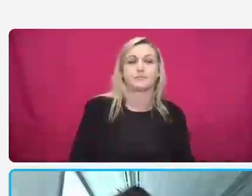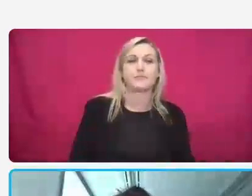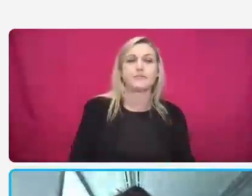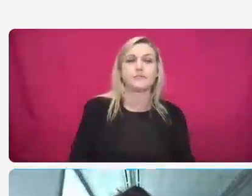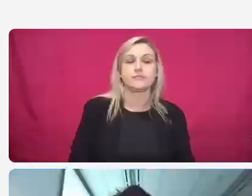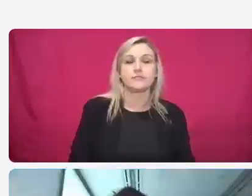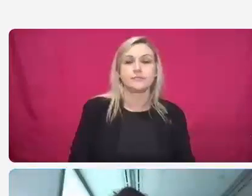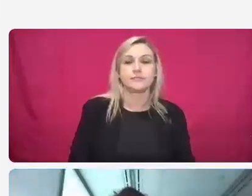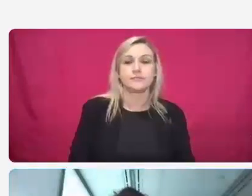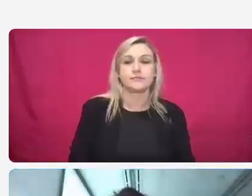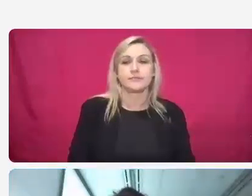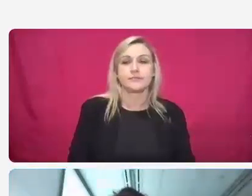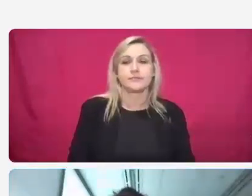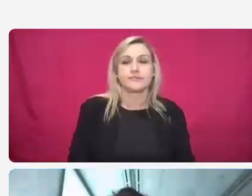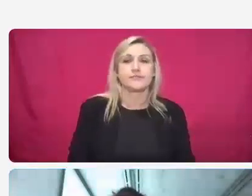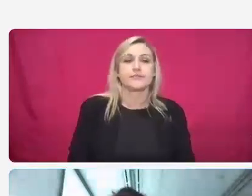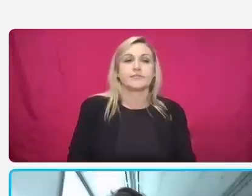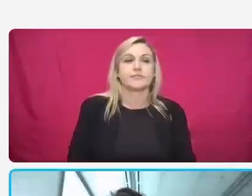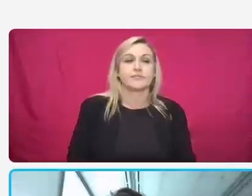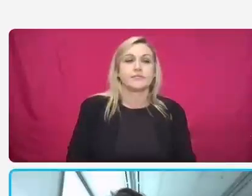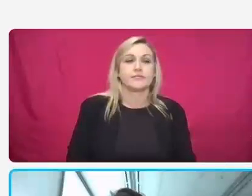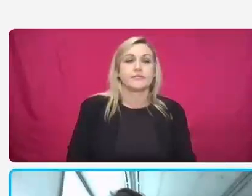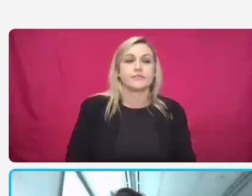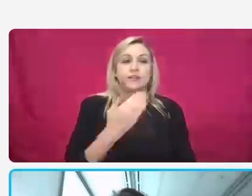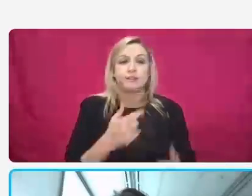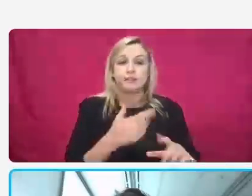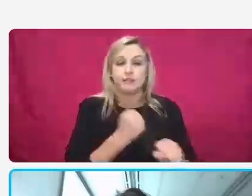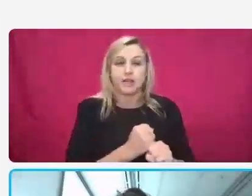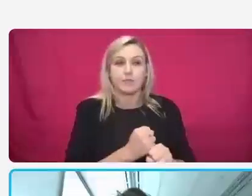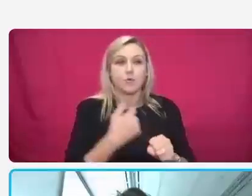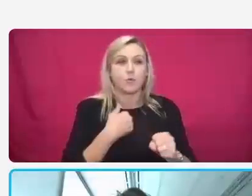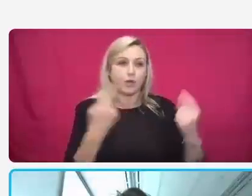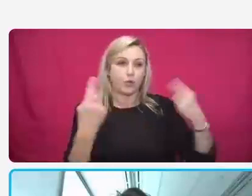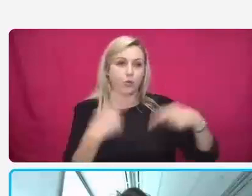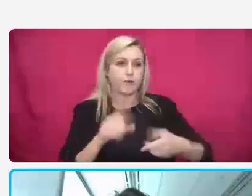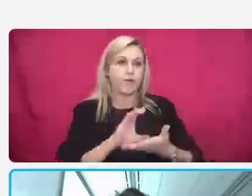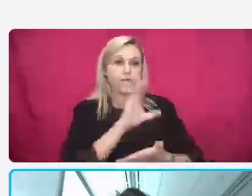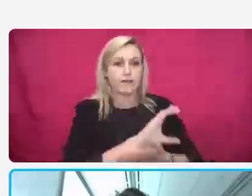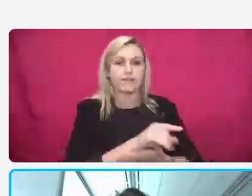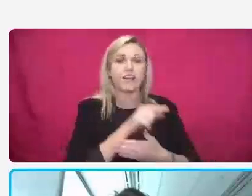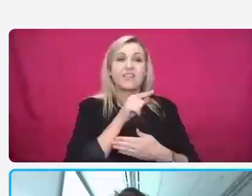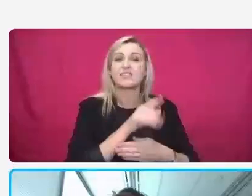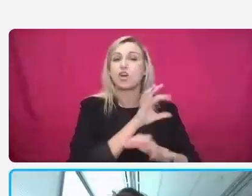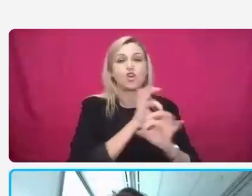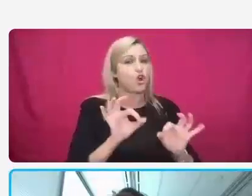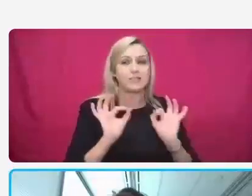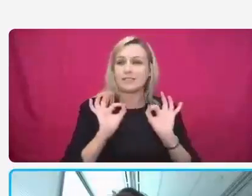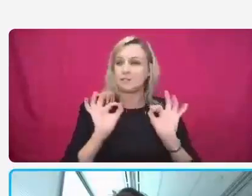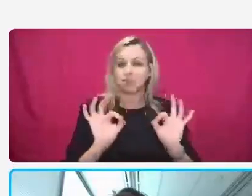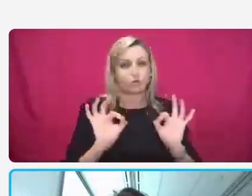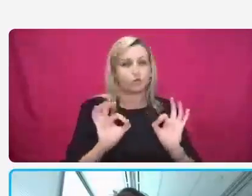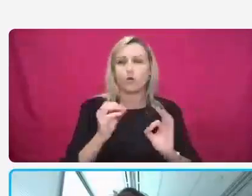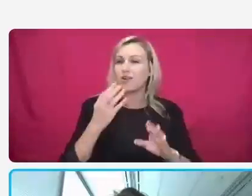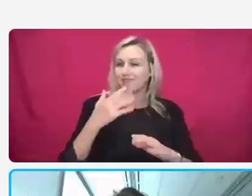So, in this example, we are determining the facility level funding. In this case, we have a non-specialist, non-remote facility with a base